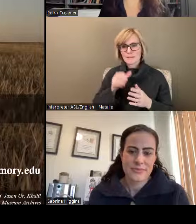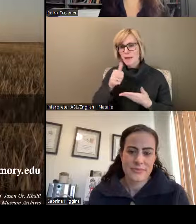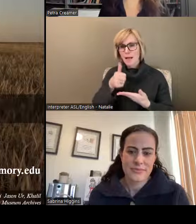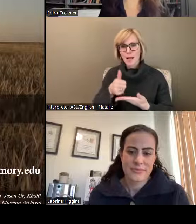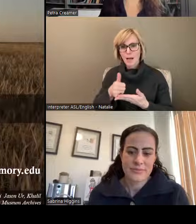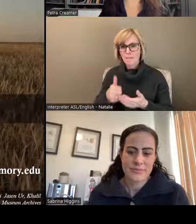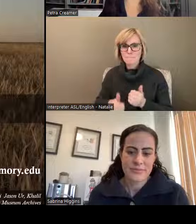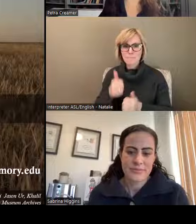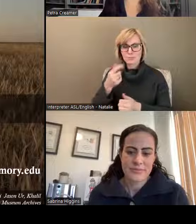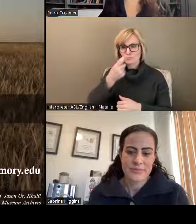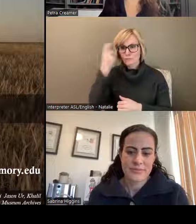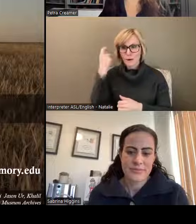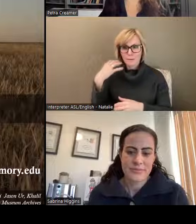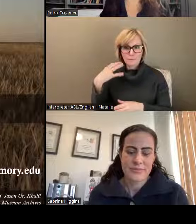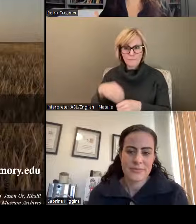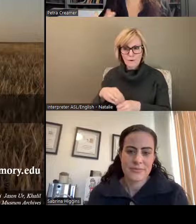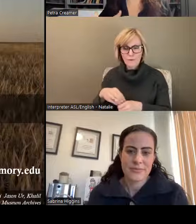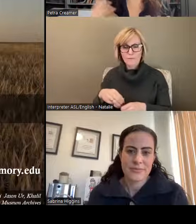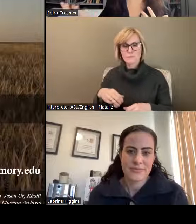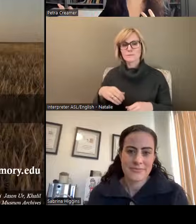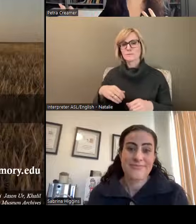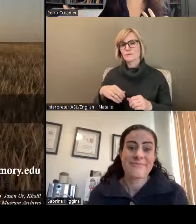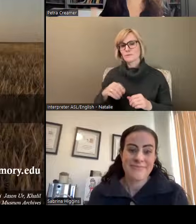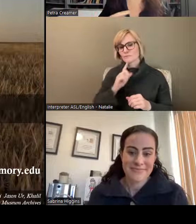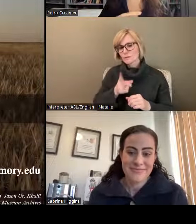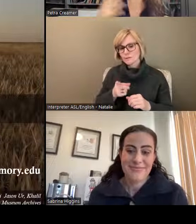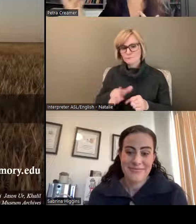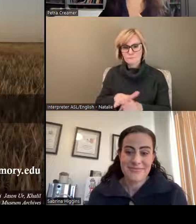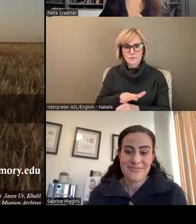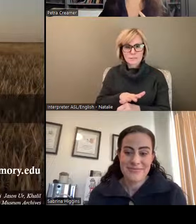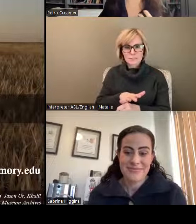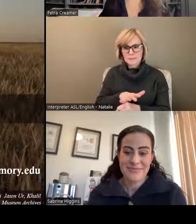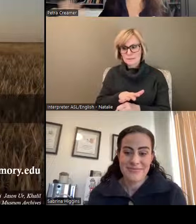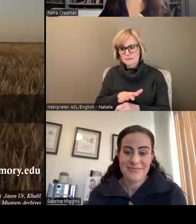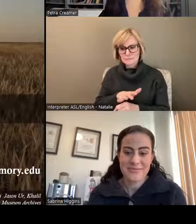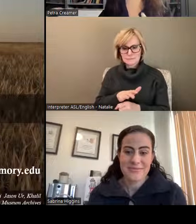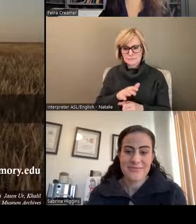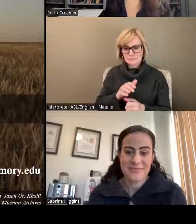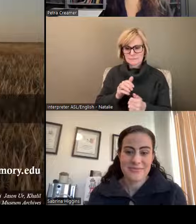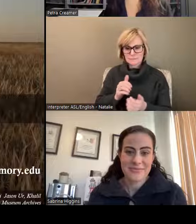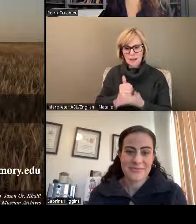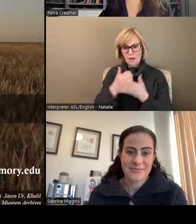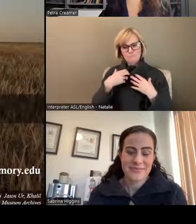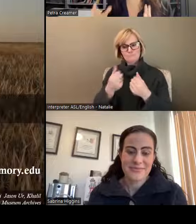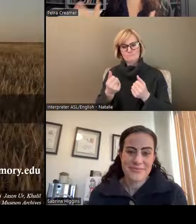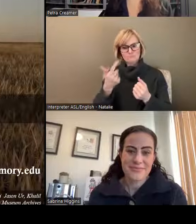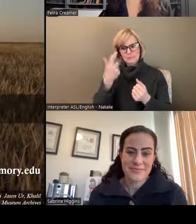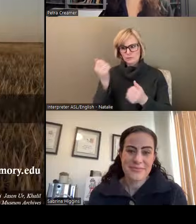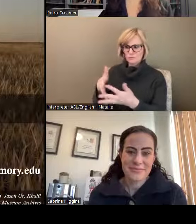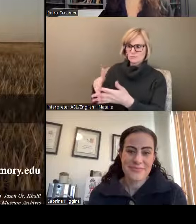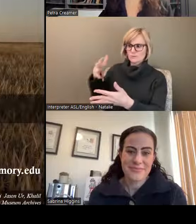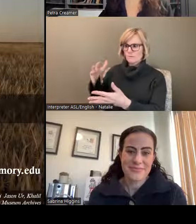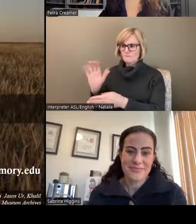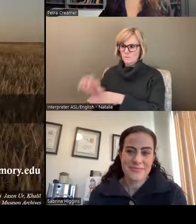most of the trauma involved in being totally torn away from your city and your family to be resettled